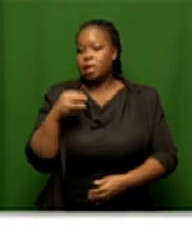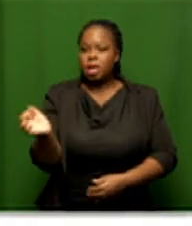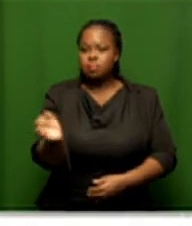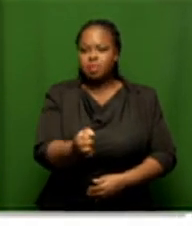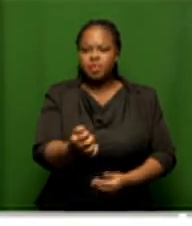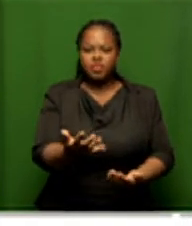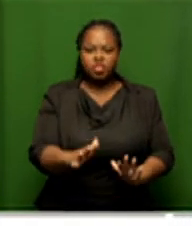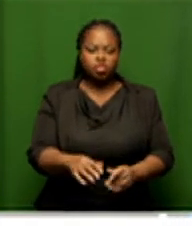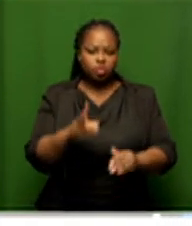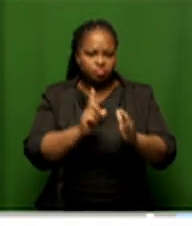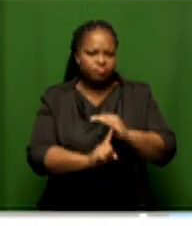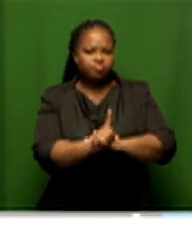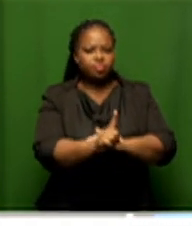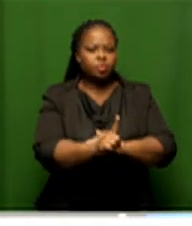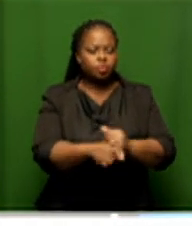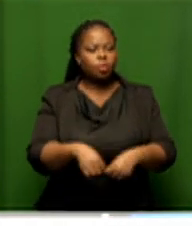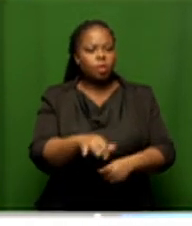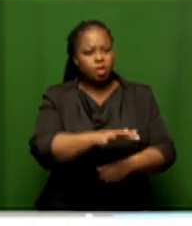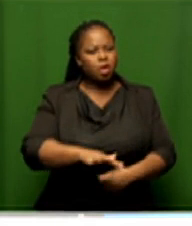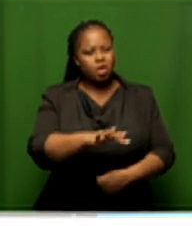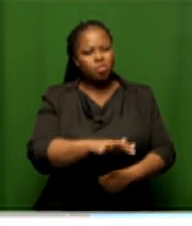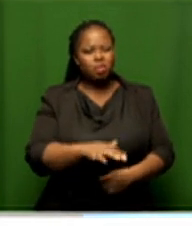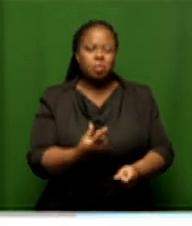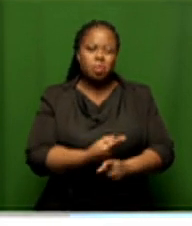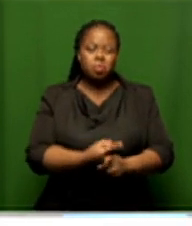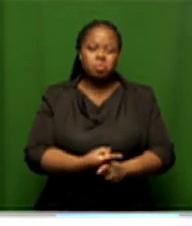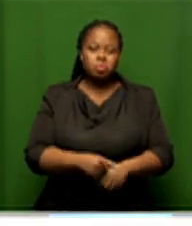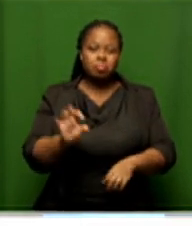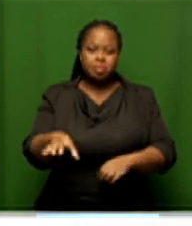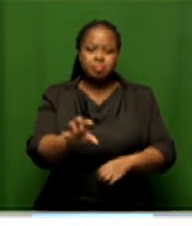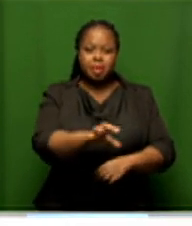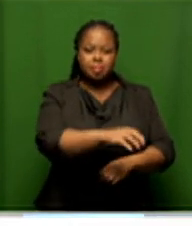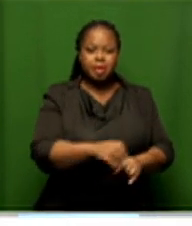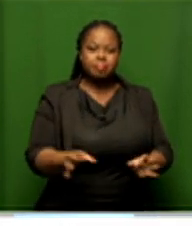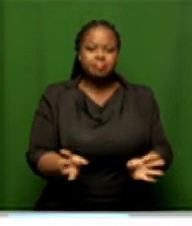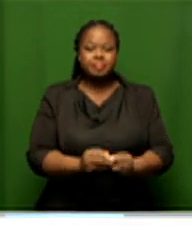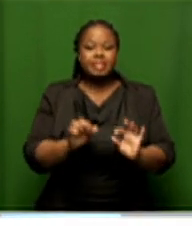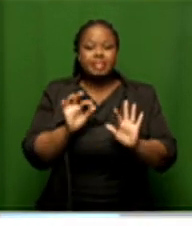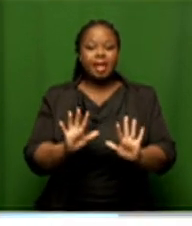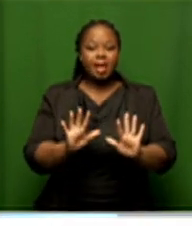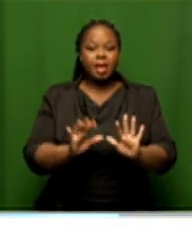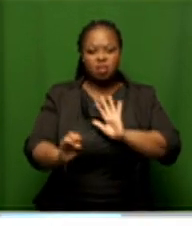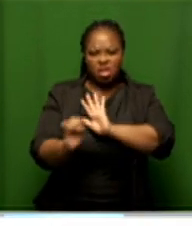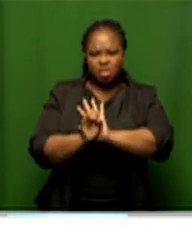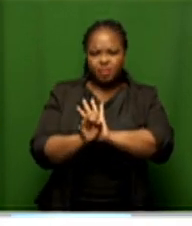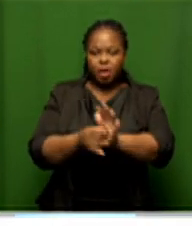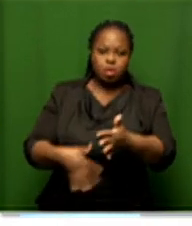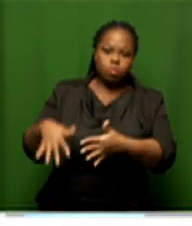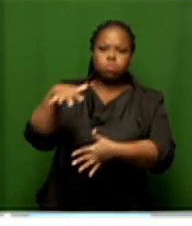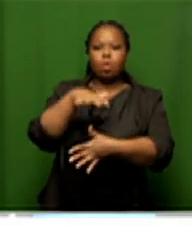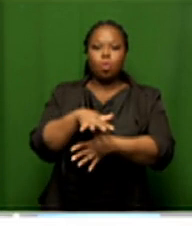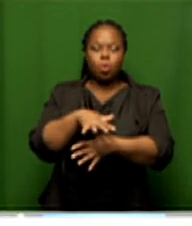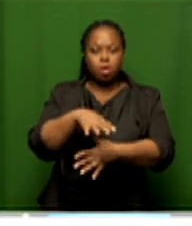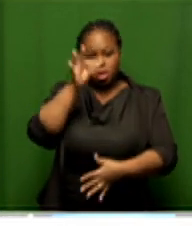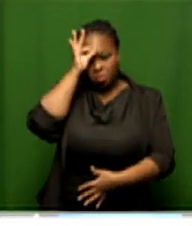also going to some volatile areas. Around 10 areas have been identified as needing priority from the